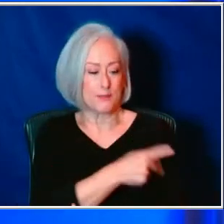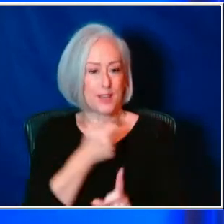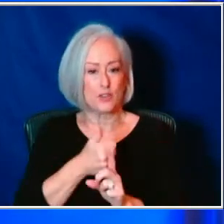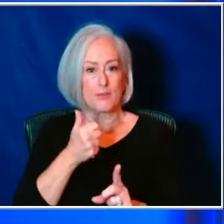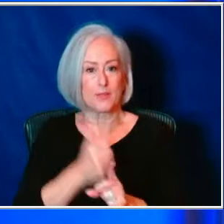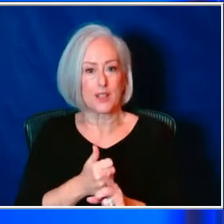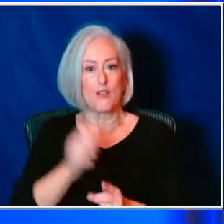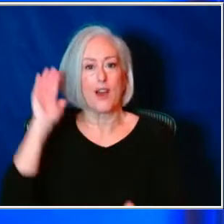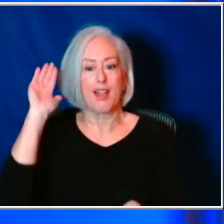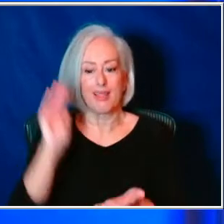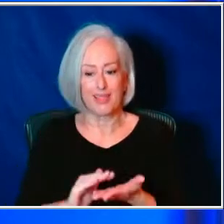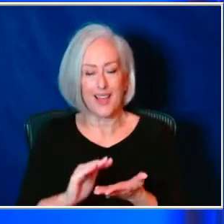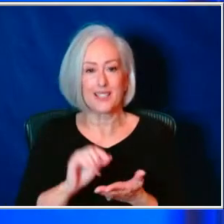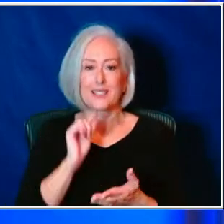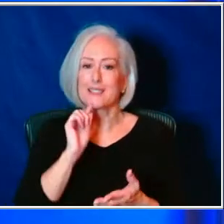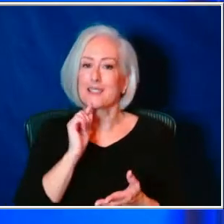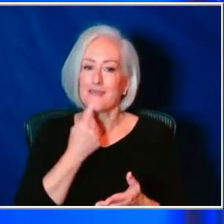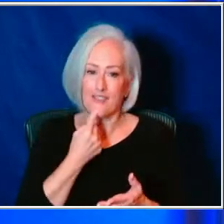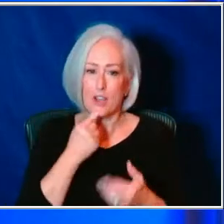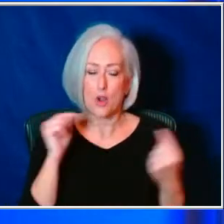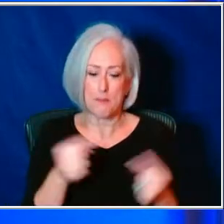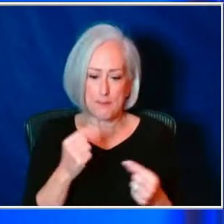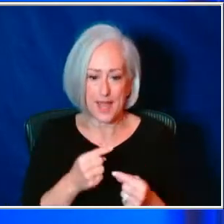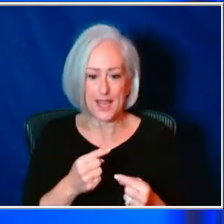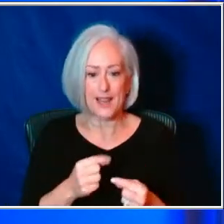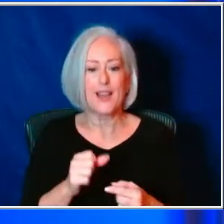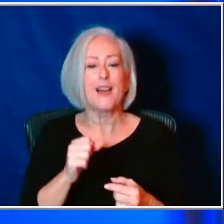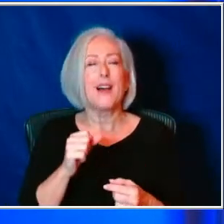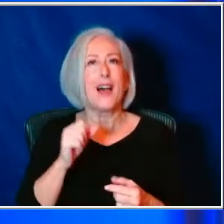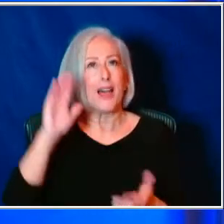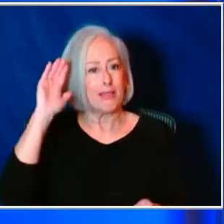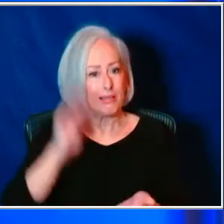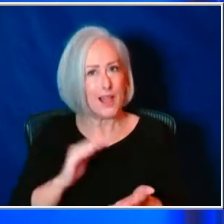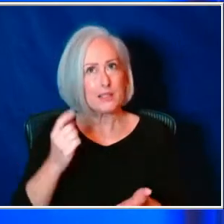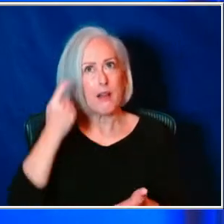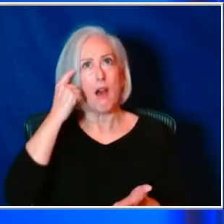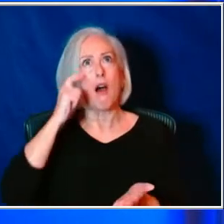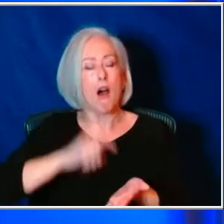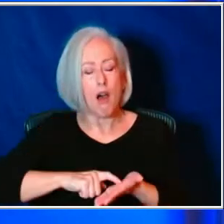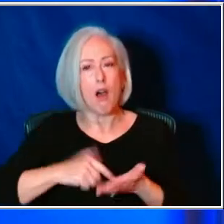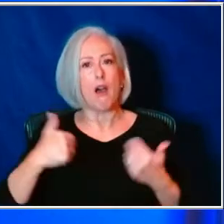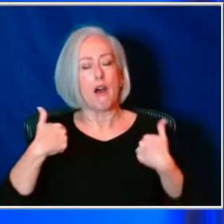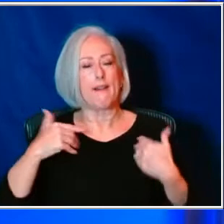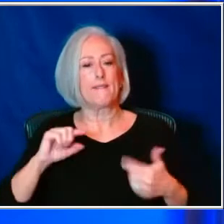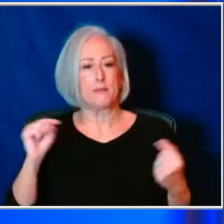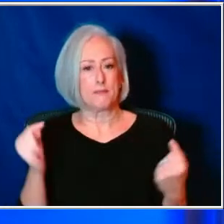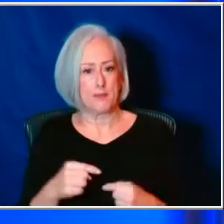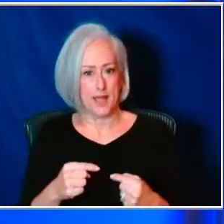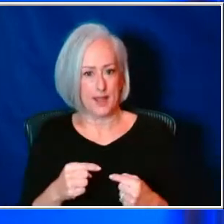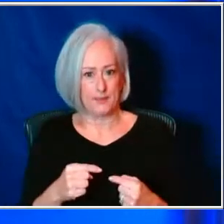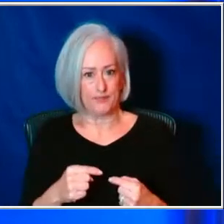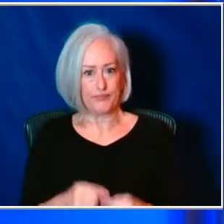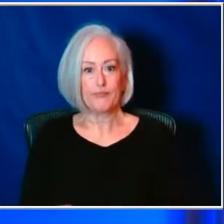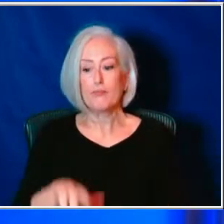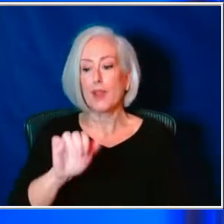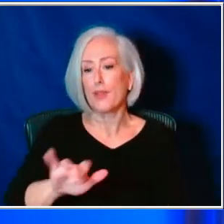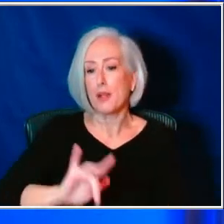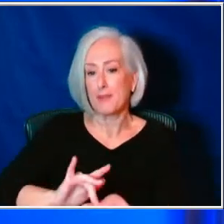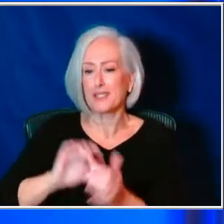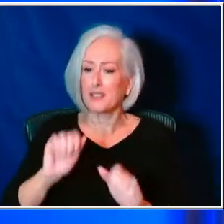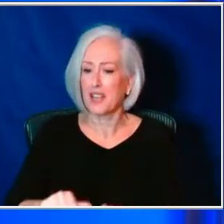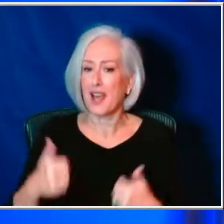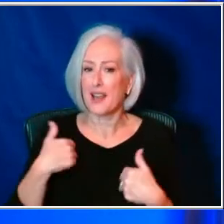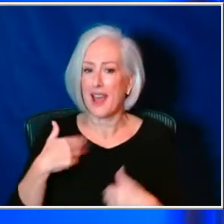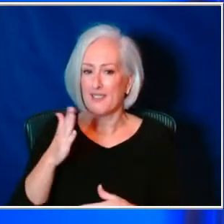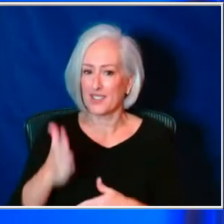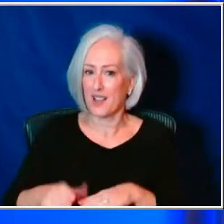less perception of pain. And as far as side effects, we know with medications that there is the potential for side effects. This